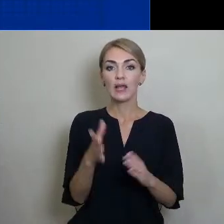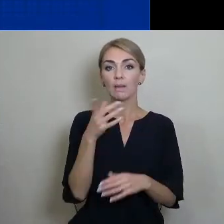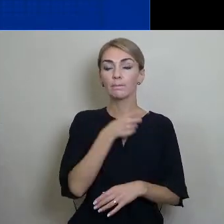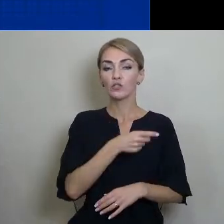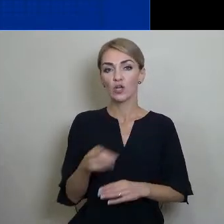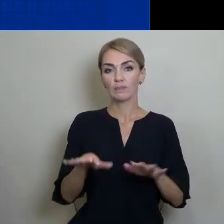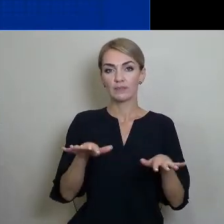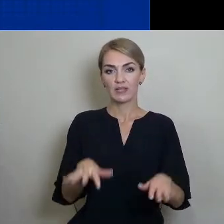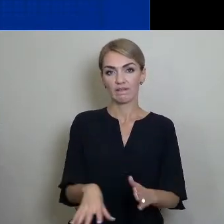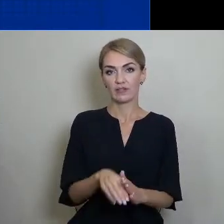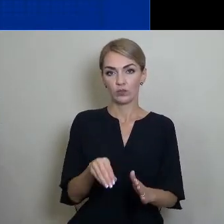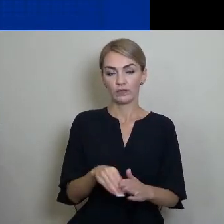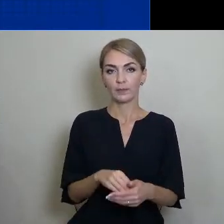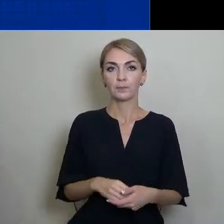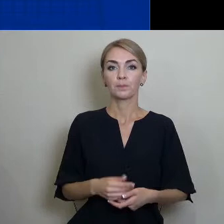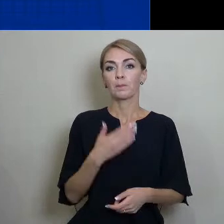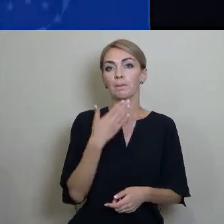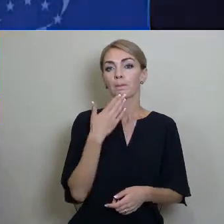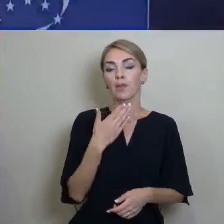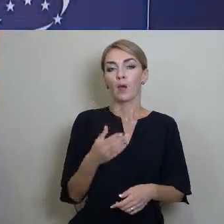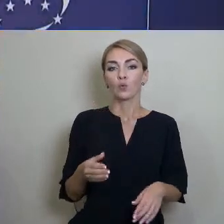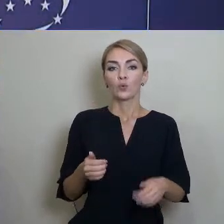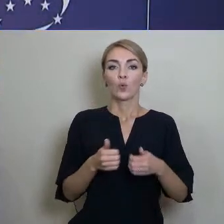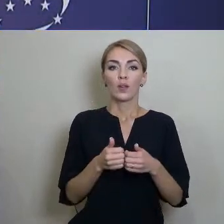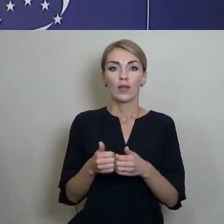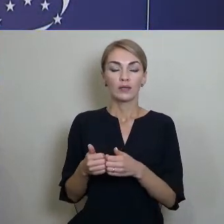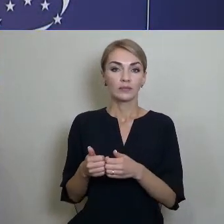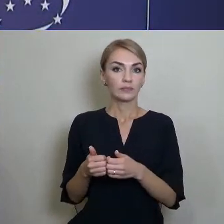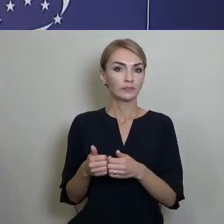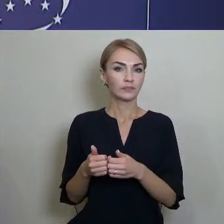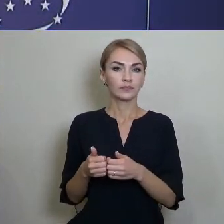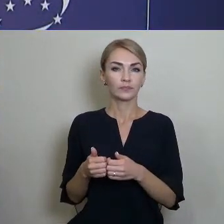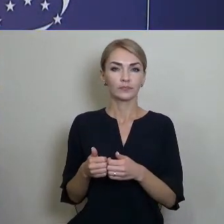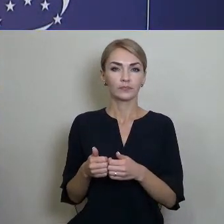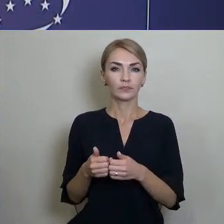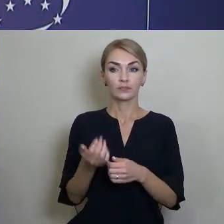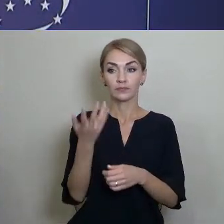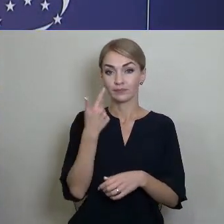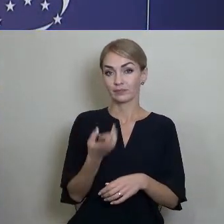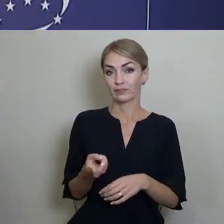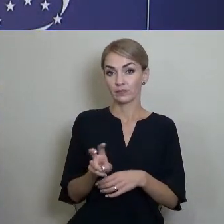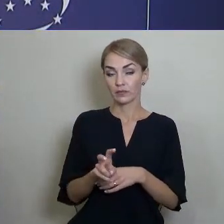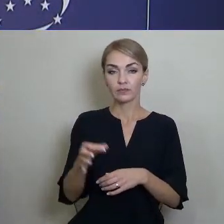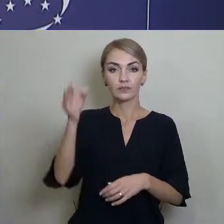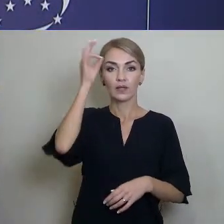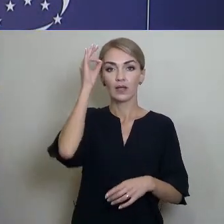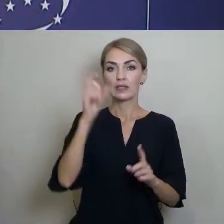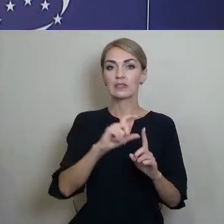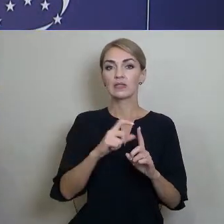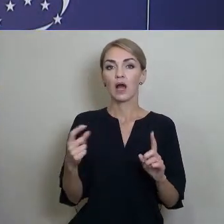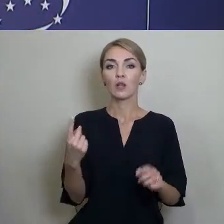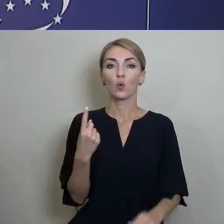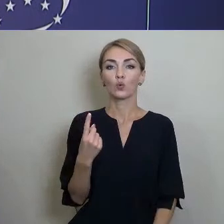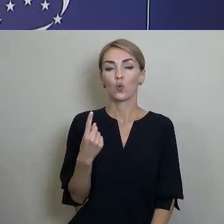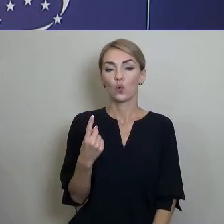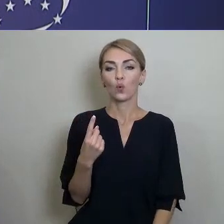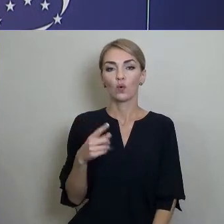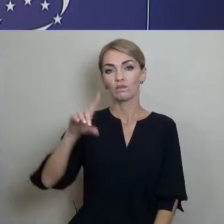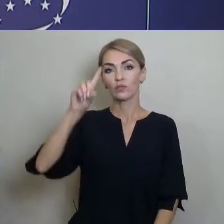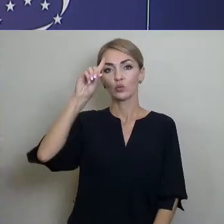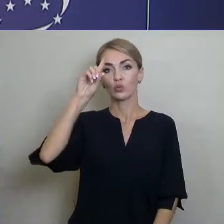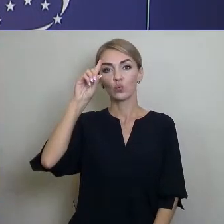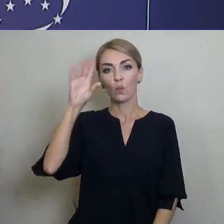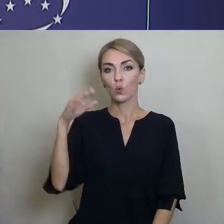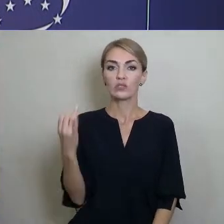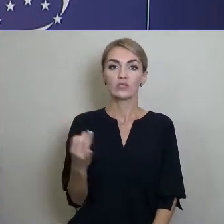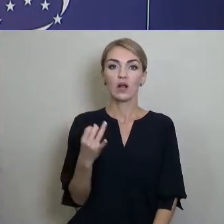the electoral systems at the local elections, upcoming local elections. I just recalled the